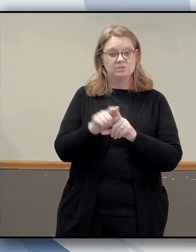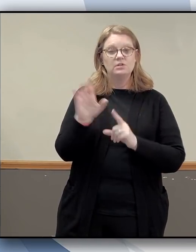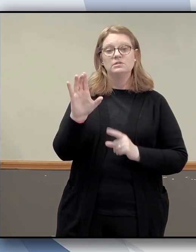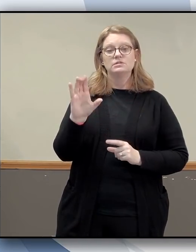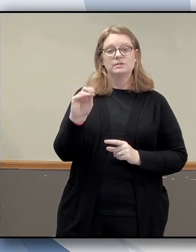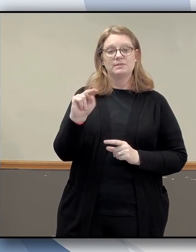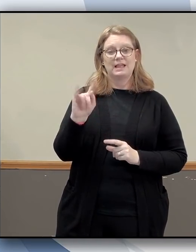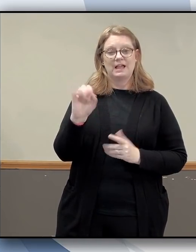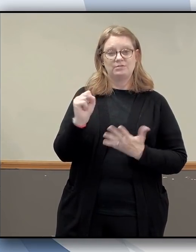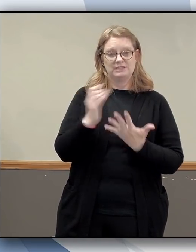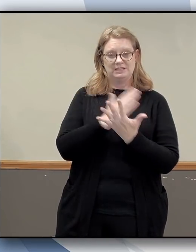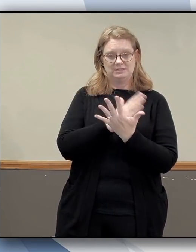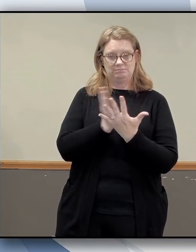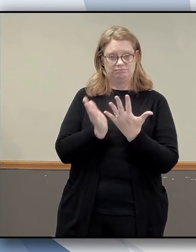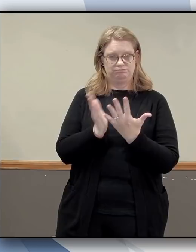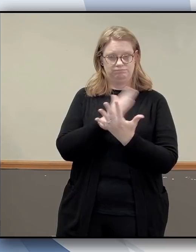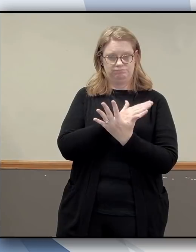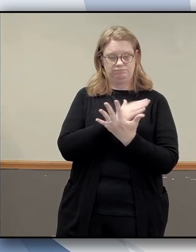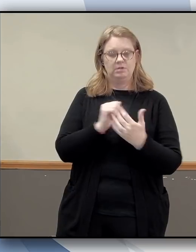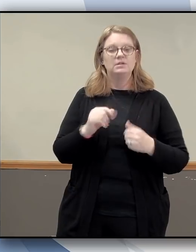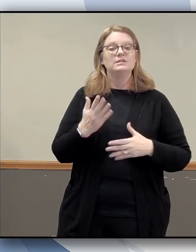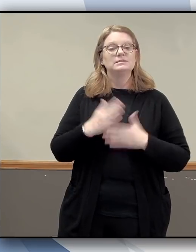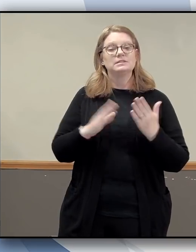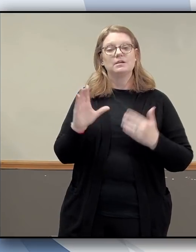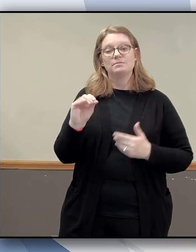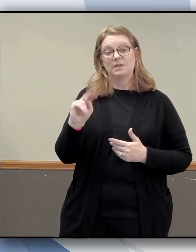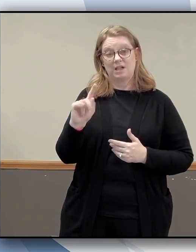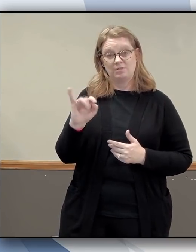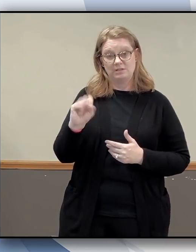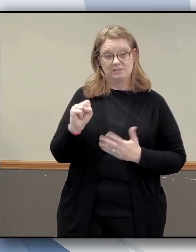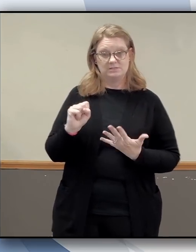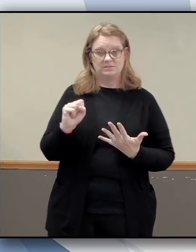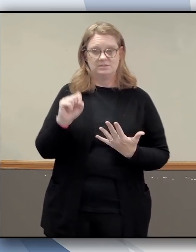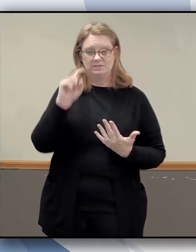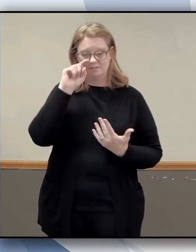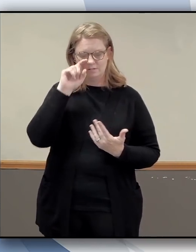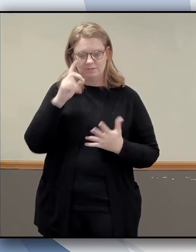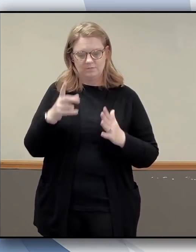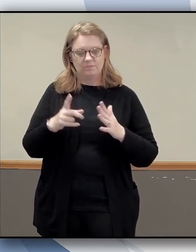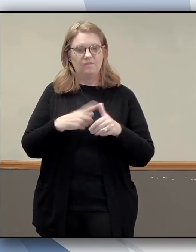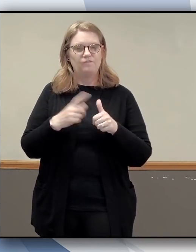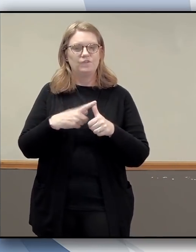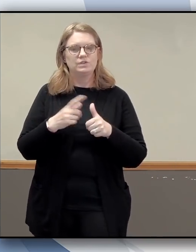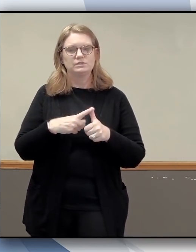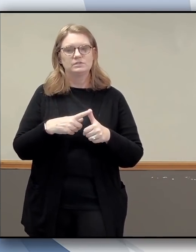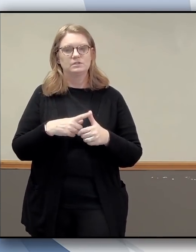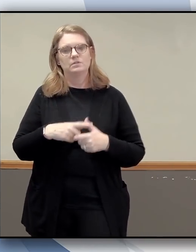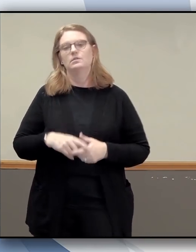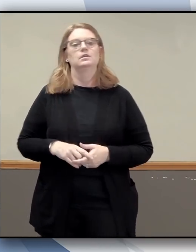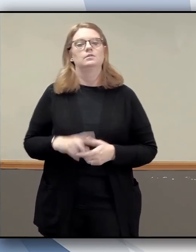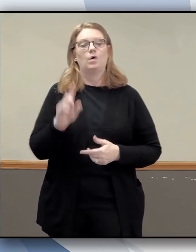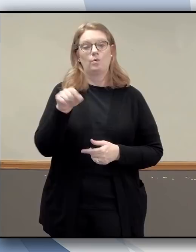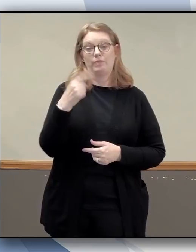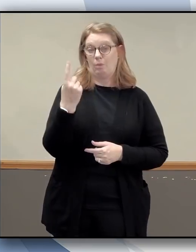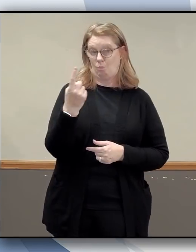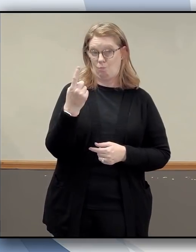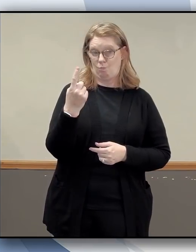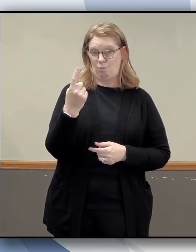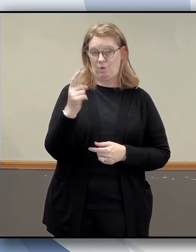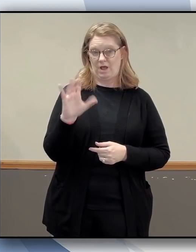this week. We still have a few counties that are moving in a positive direction, so let's highlight those first. We've got only one